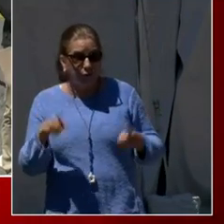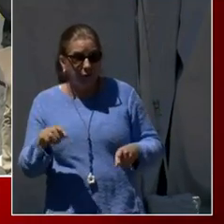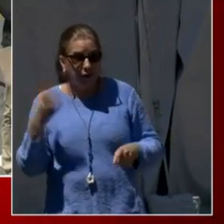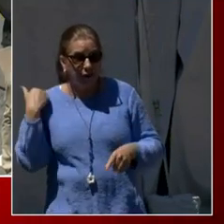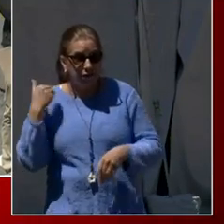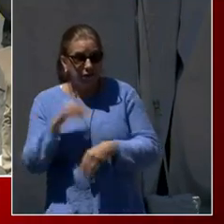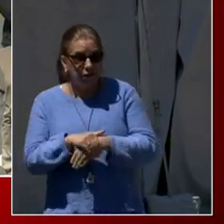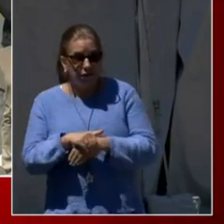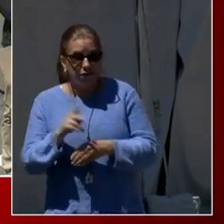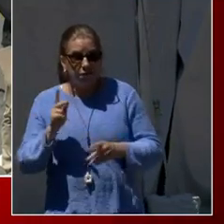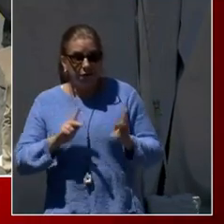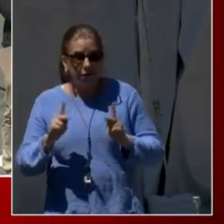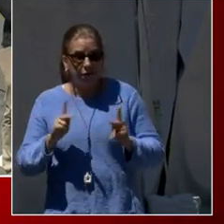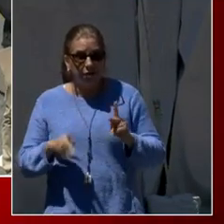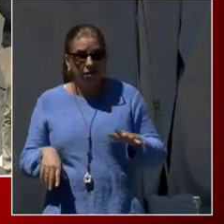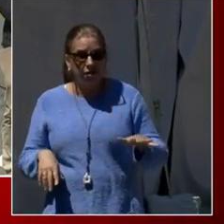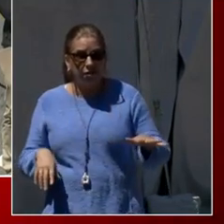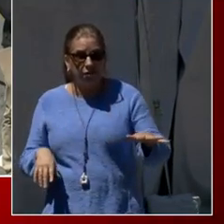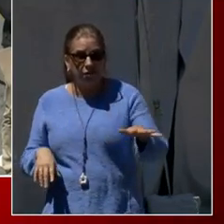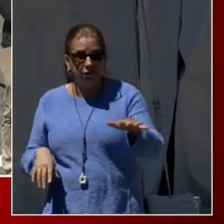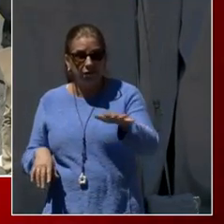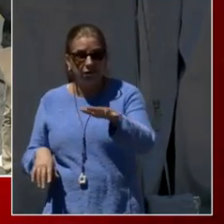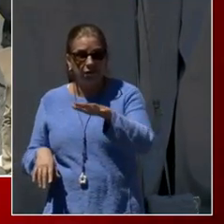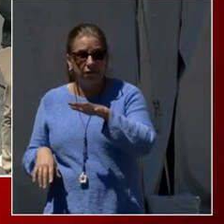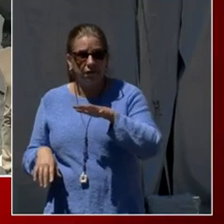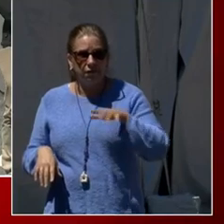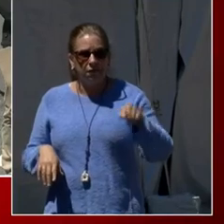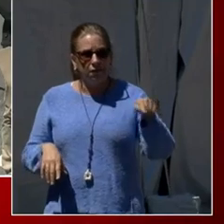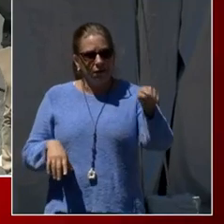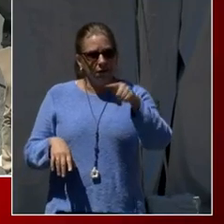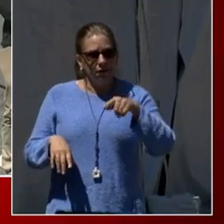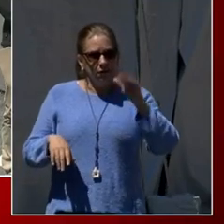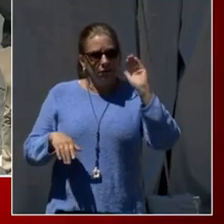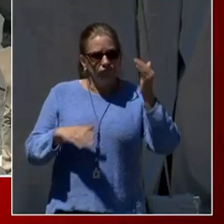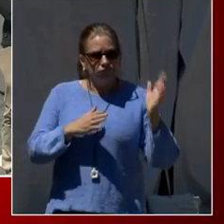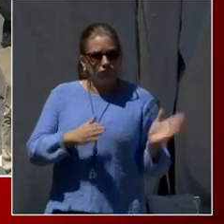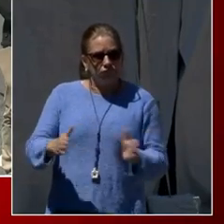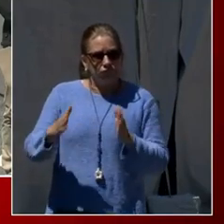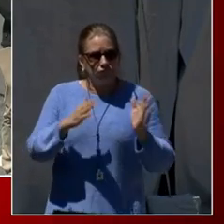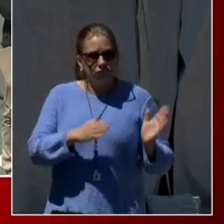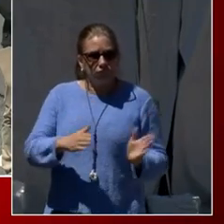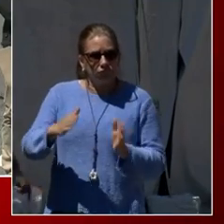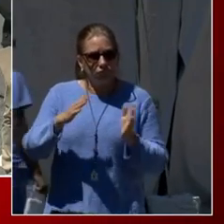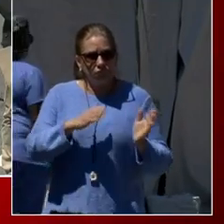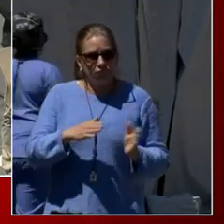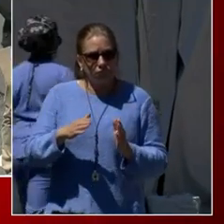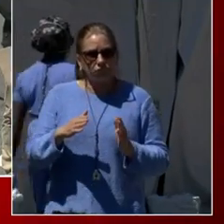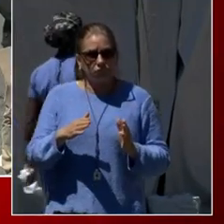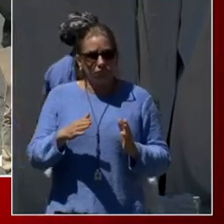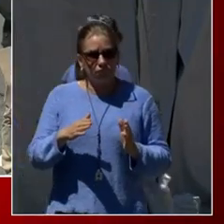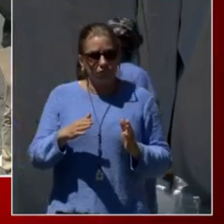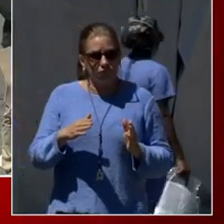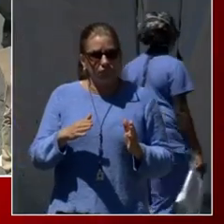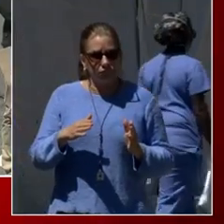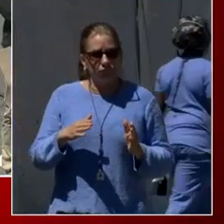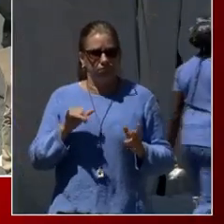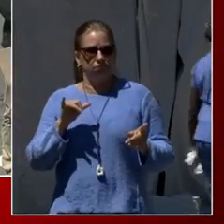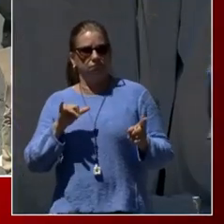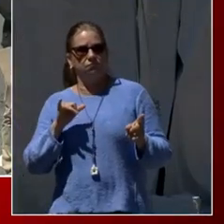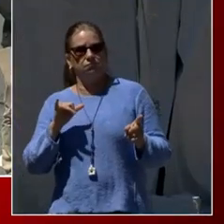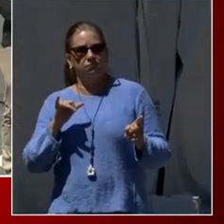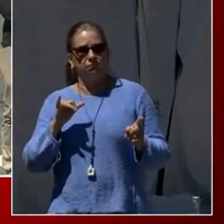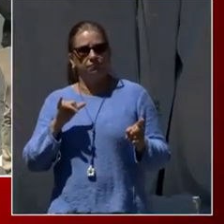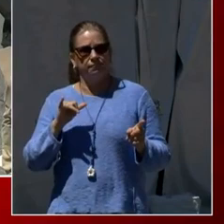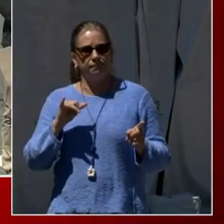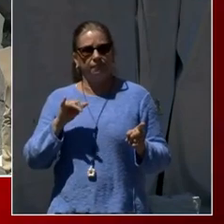them, appeared to be organized in nature. In some instances, MPD had to deploy OC